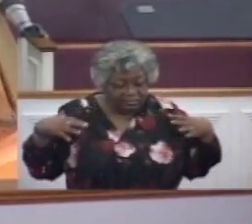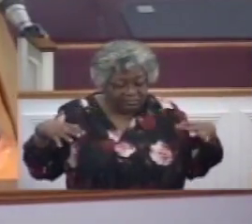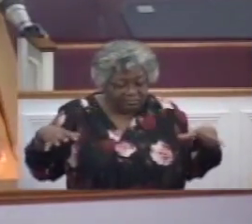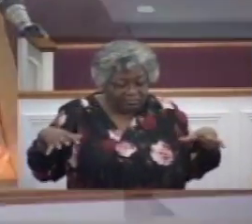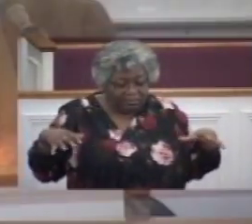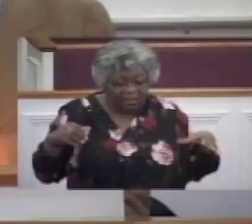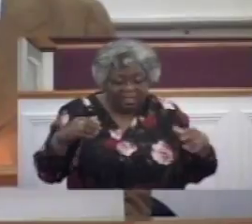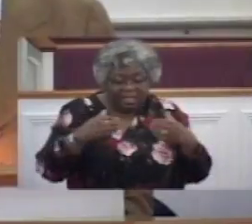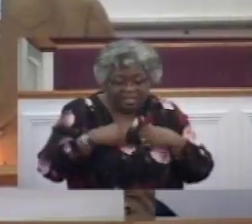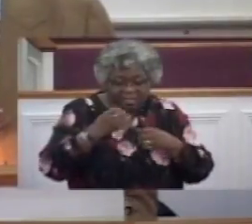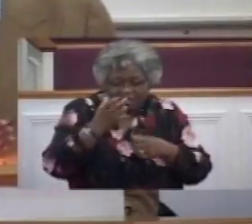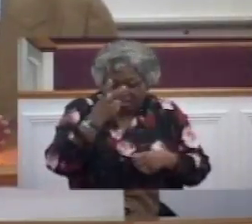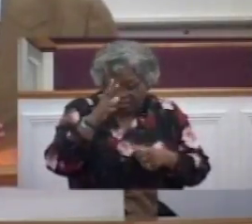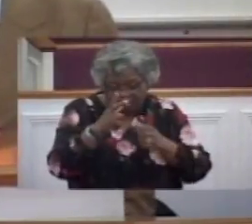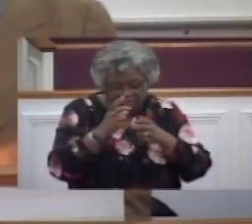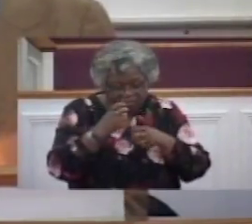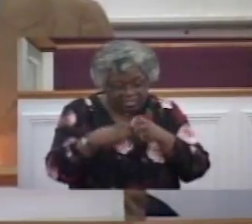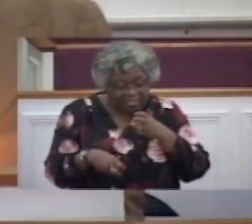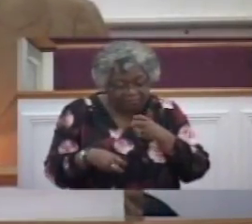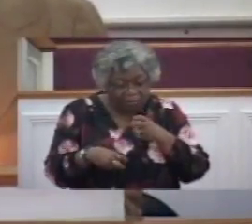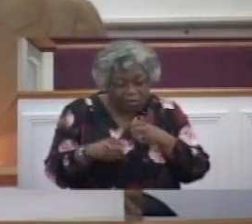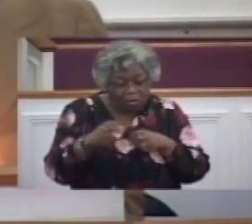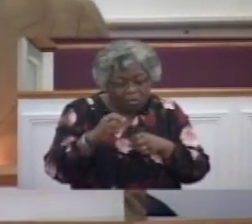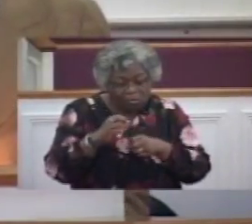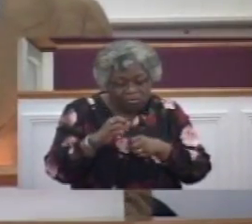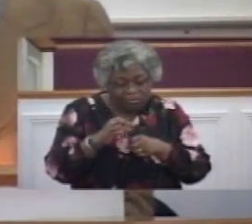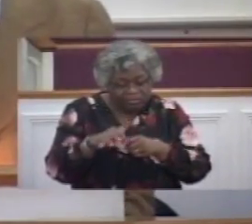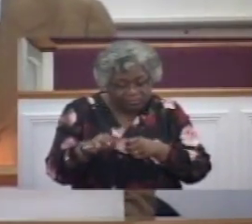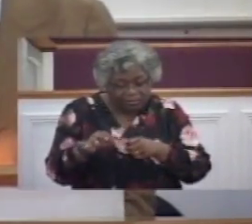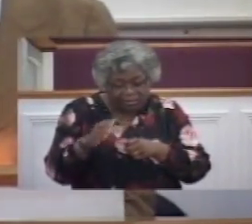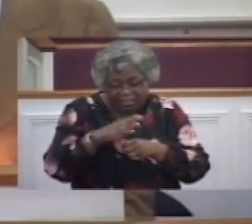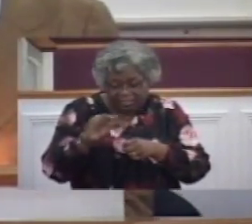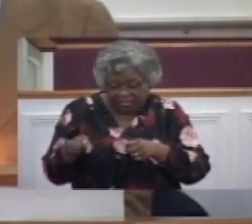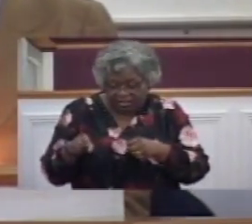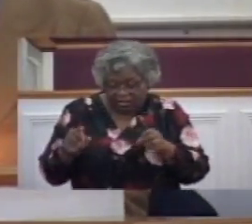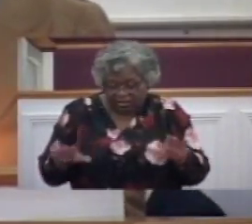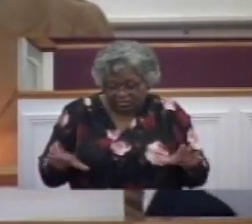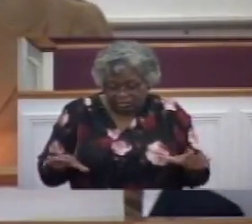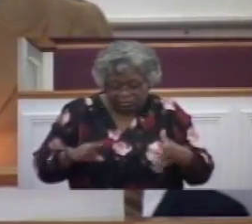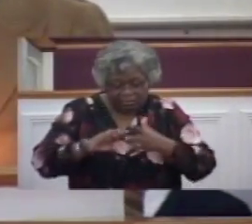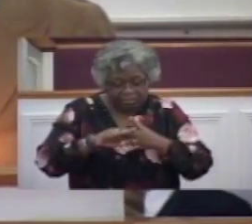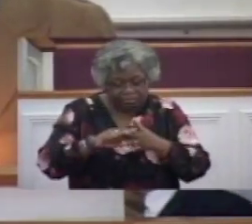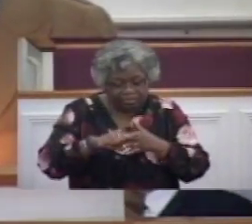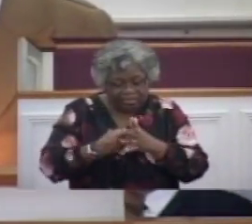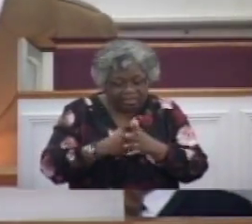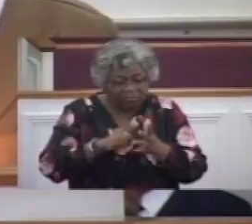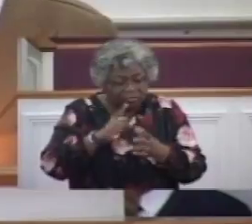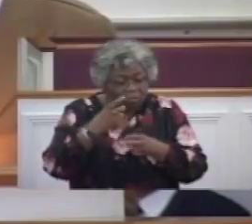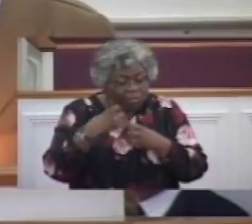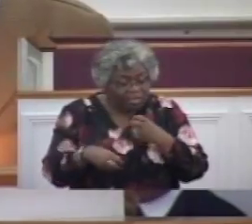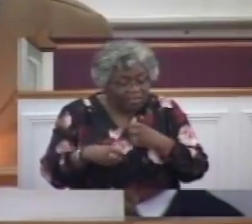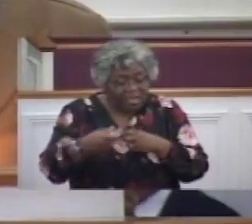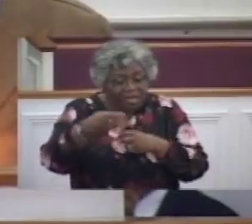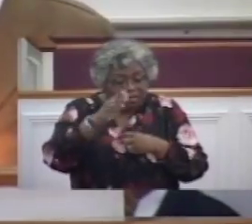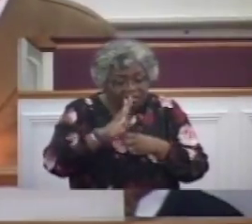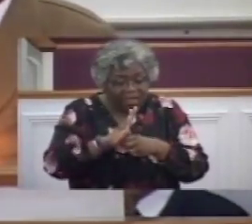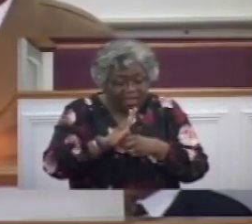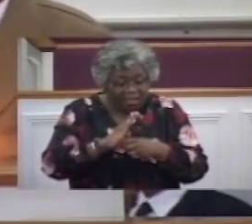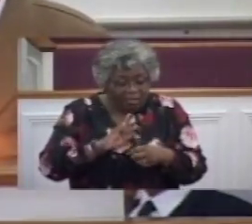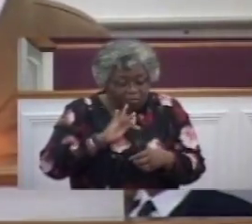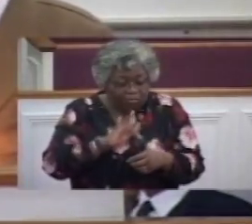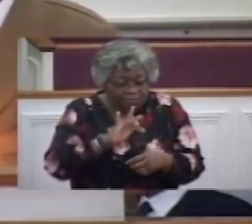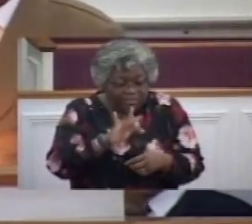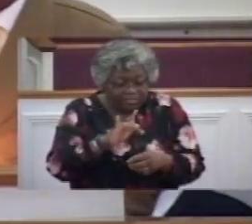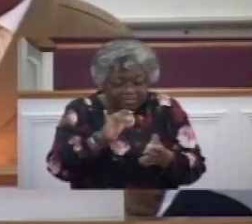evil spirits, and their children became so evil until God repented that